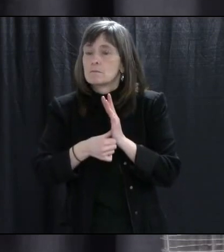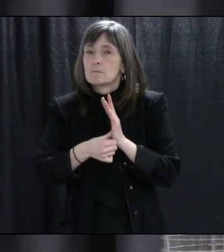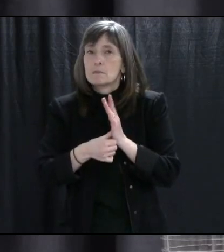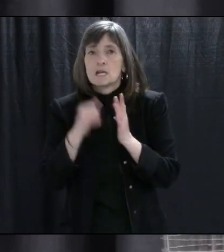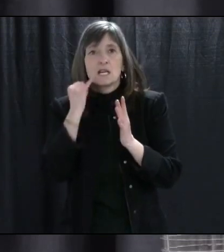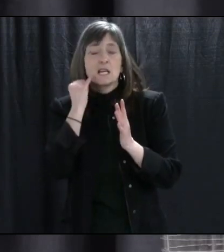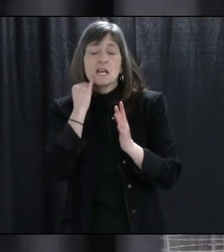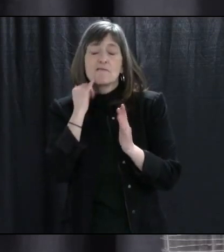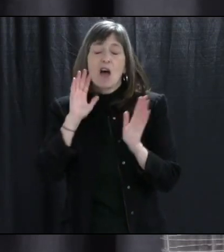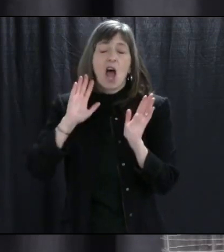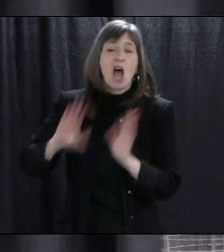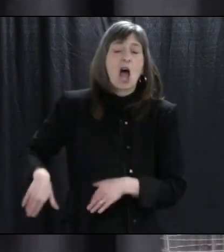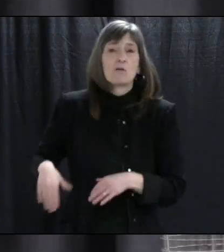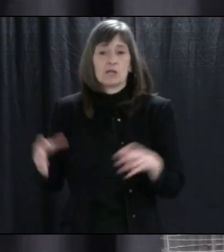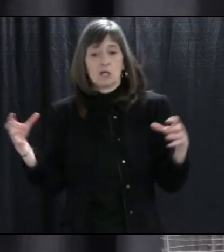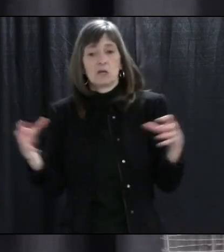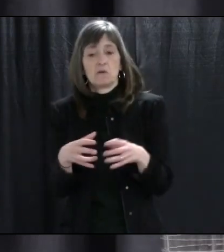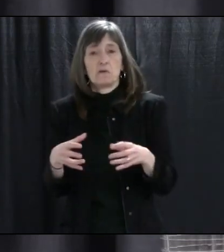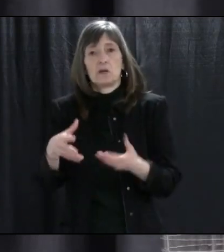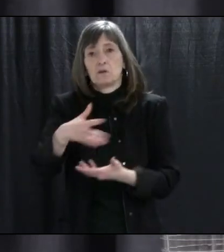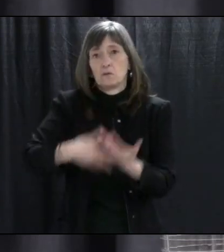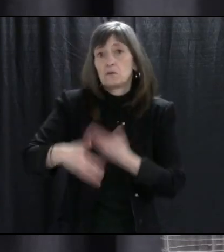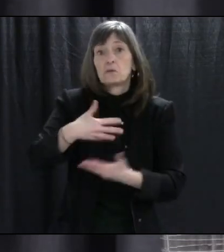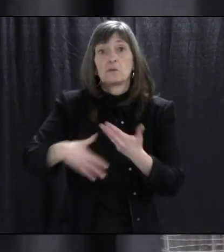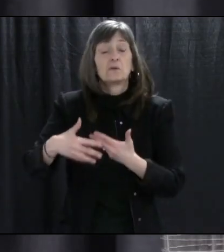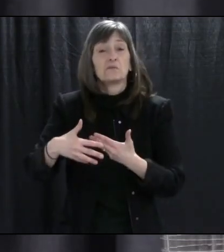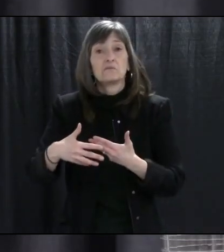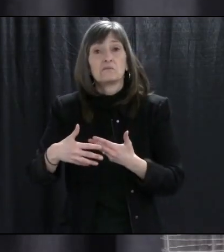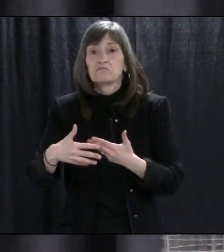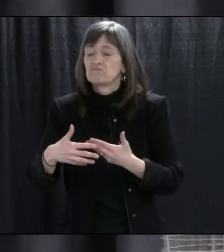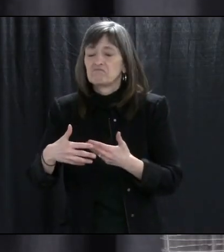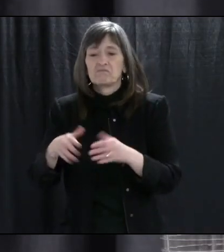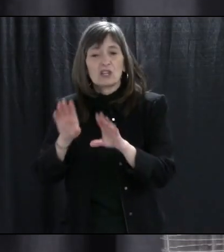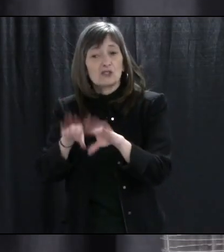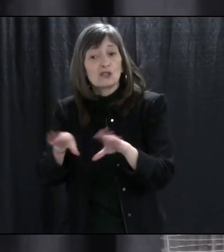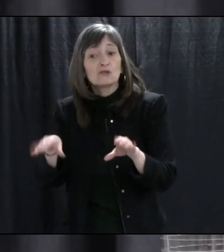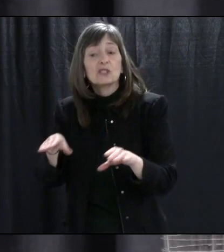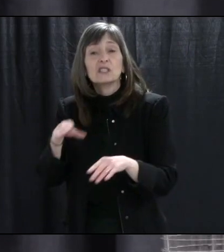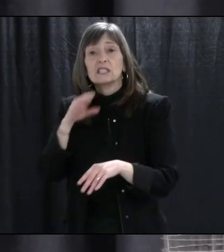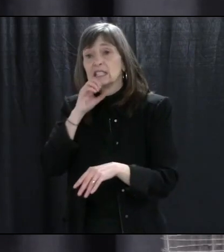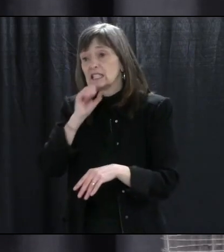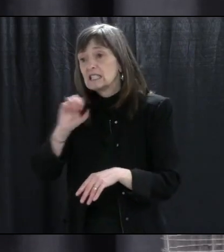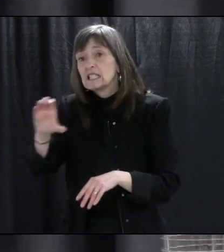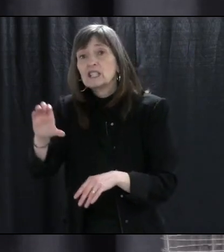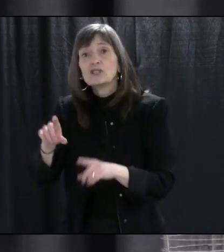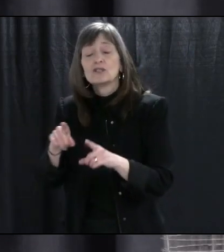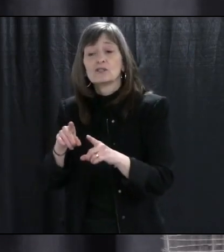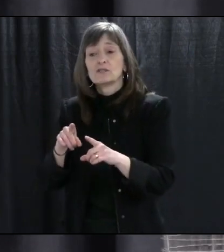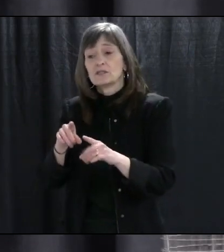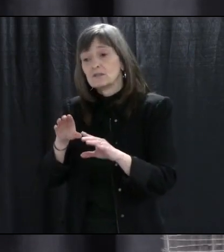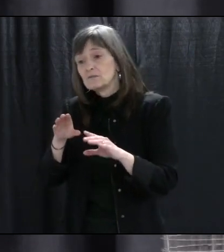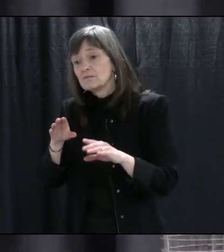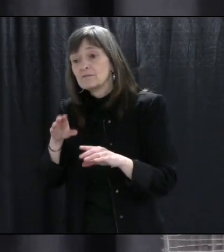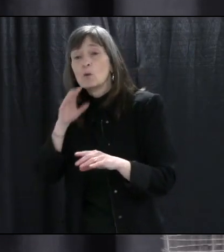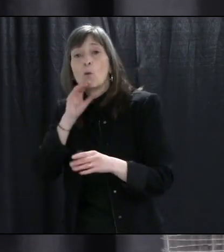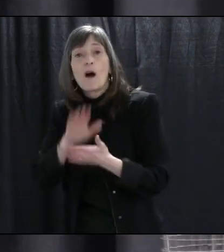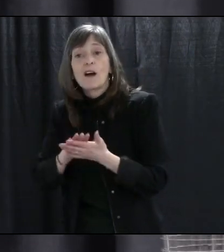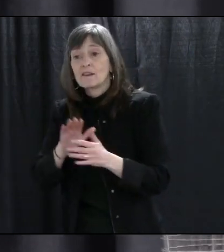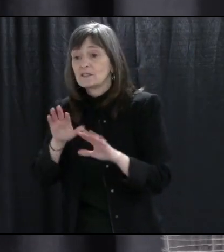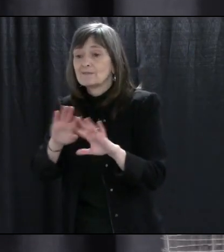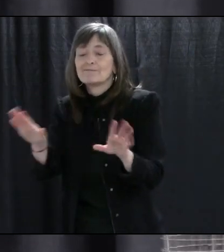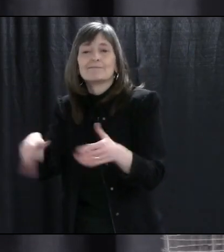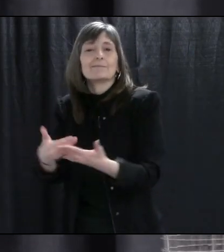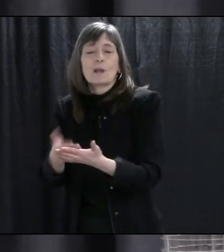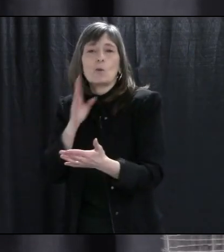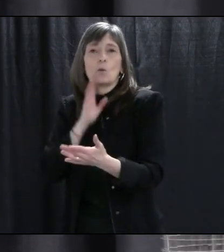we, our children, our elderly relatives, our wives and family will pay the price in 10 to 14 days' time.